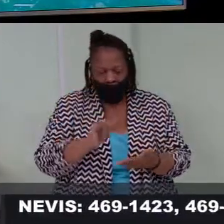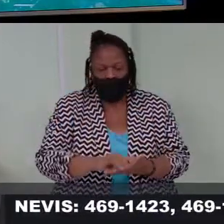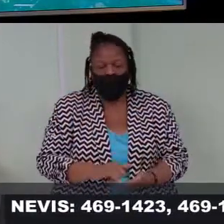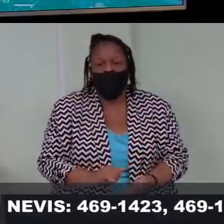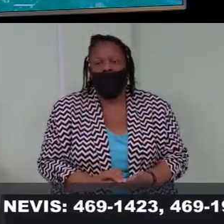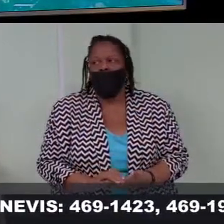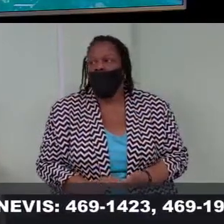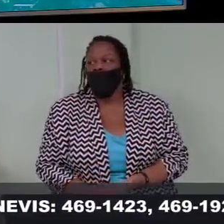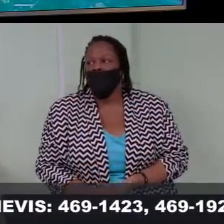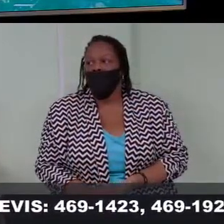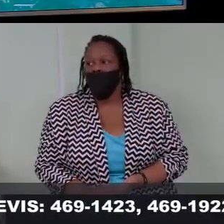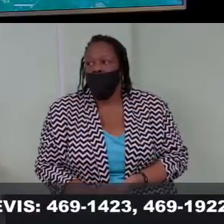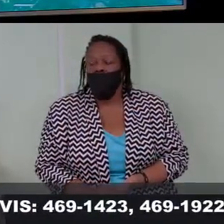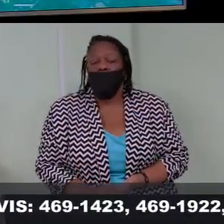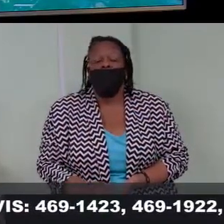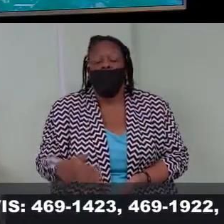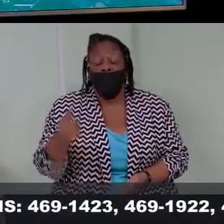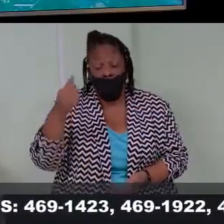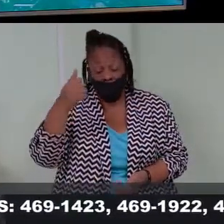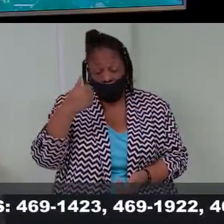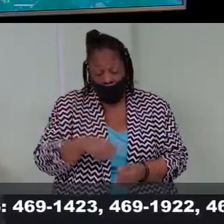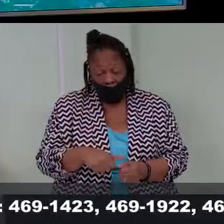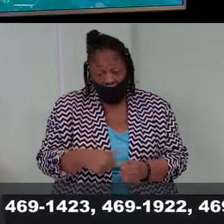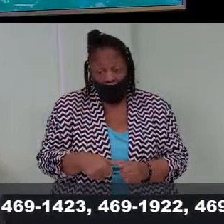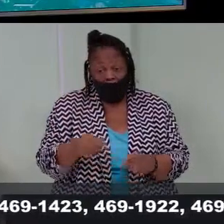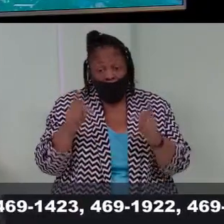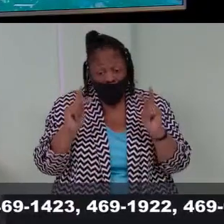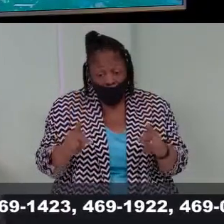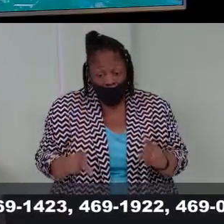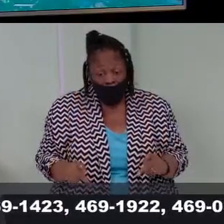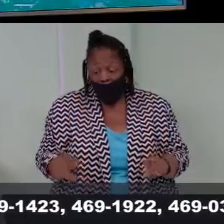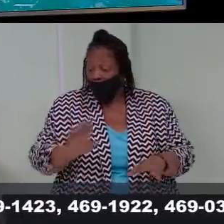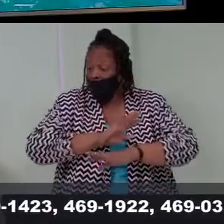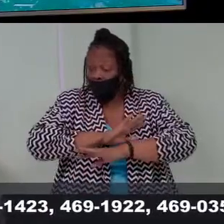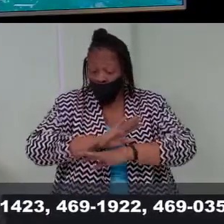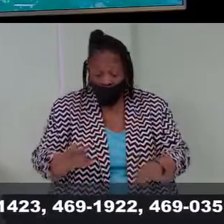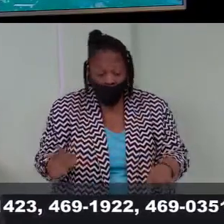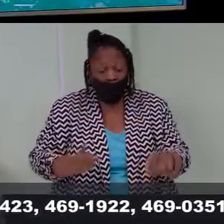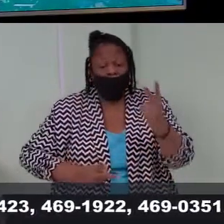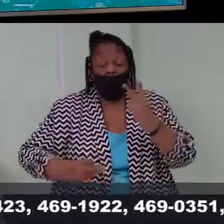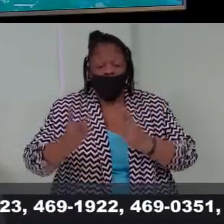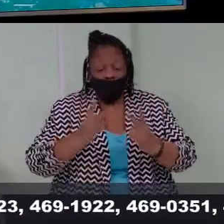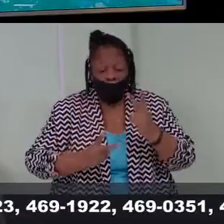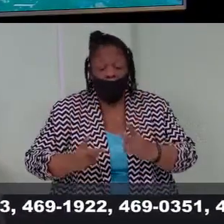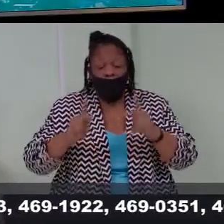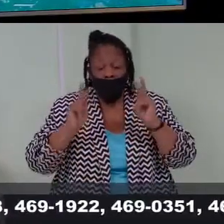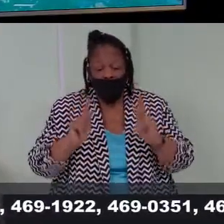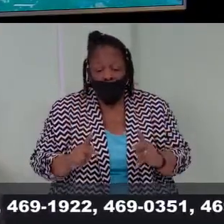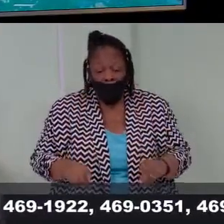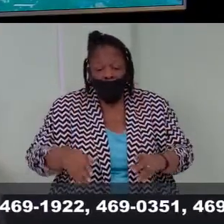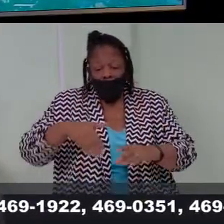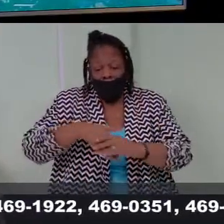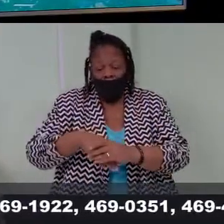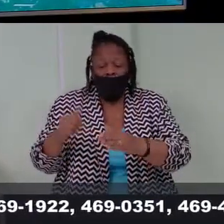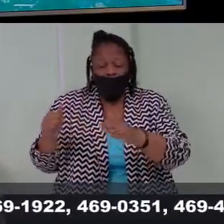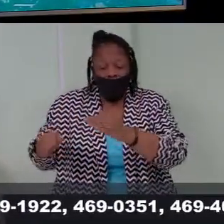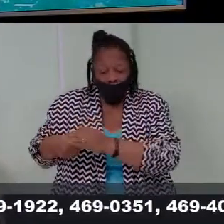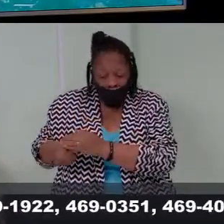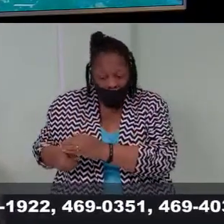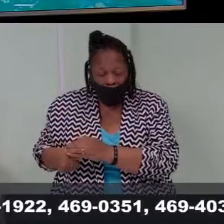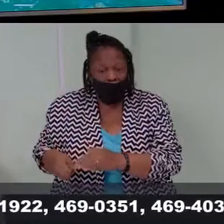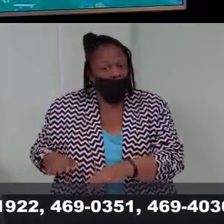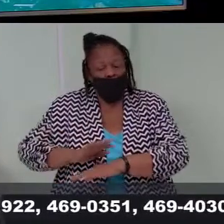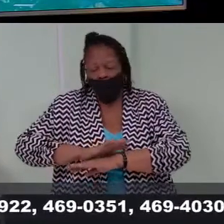Again, I take the opportunity to remind the public that visits to persons in quarantine, whether at home or at an